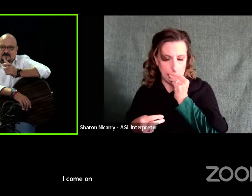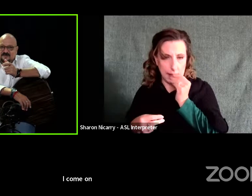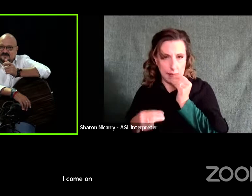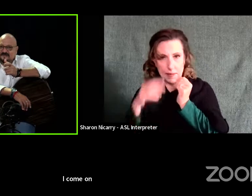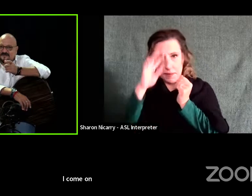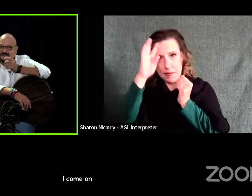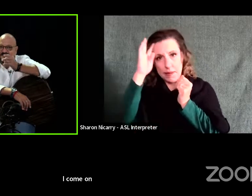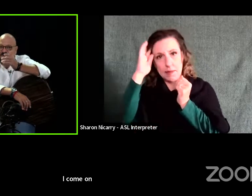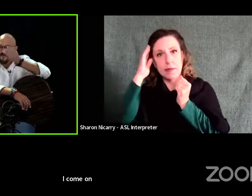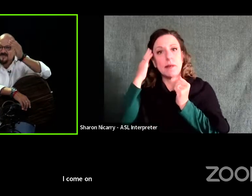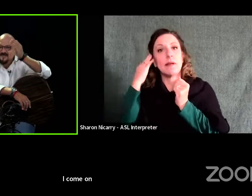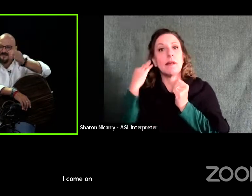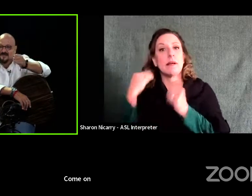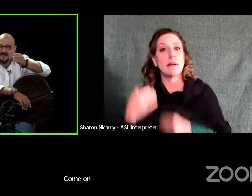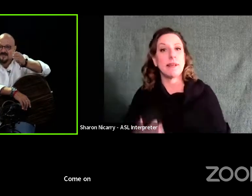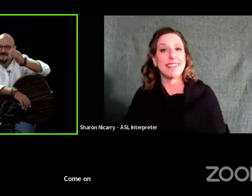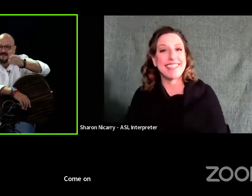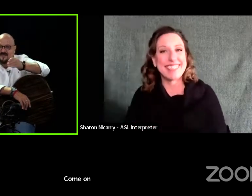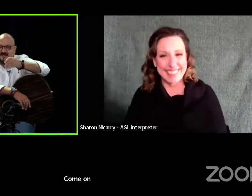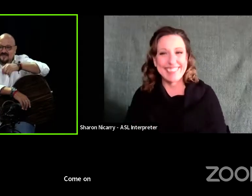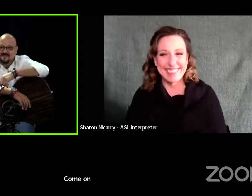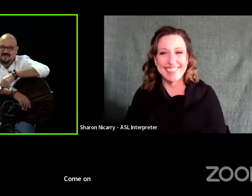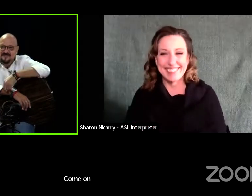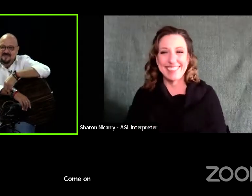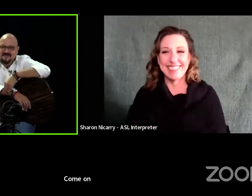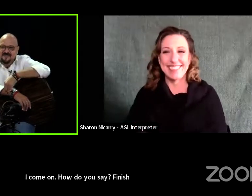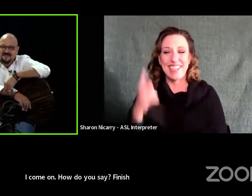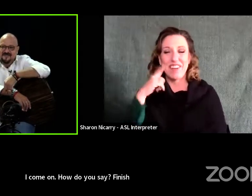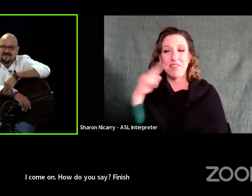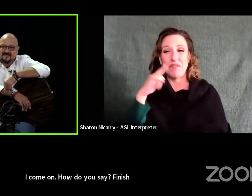A common, how do you say, finish, final?